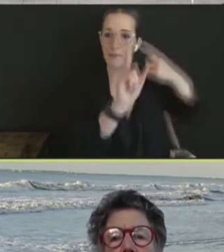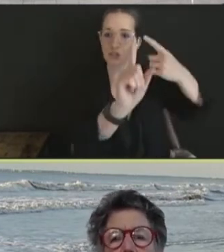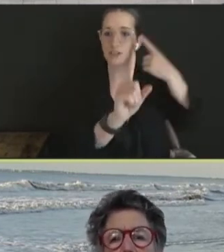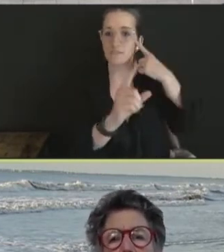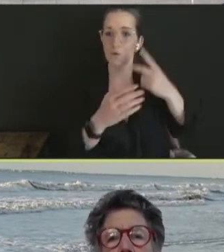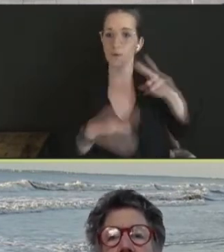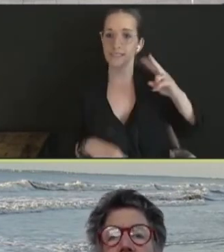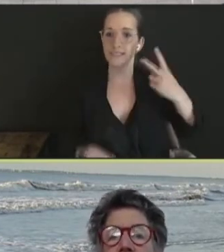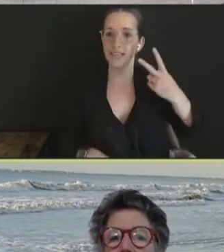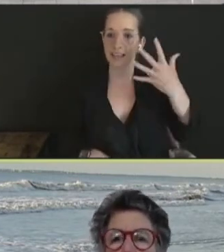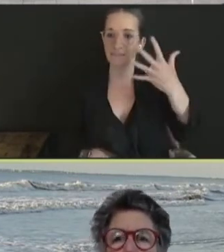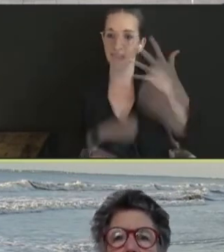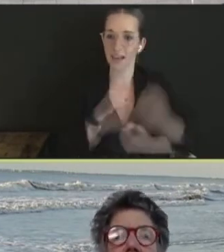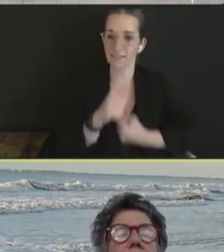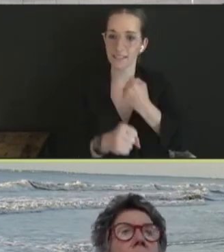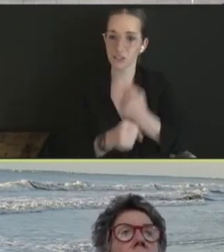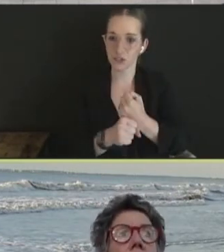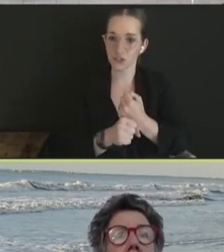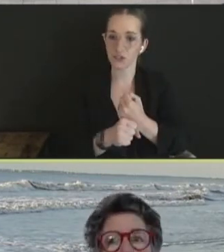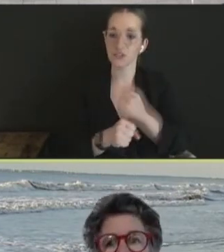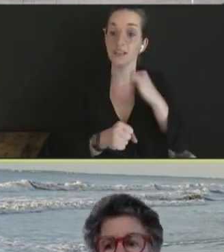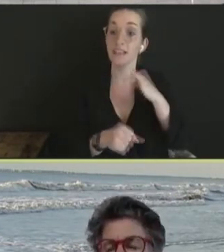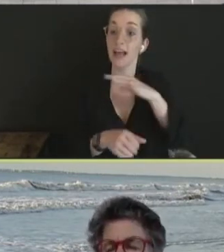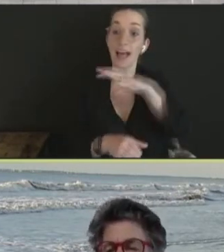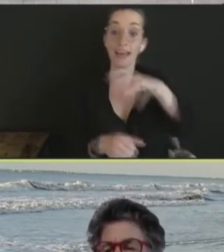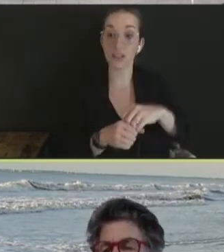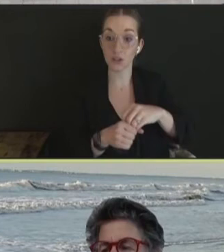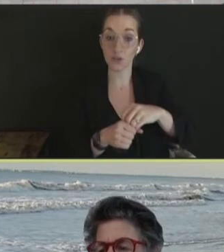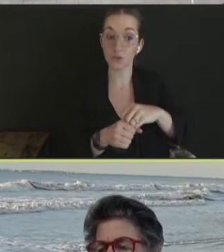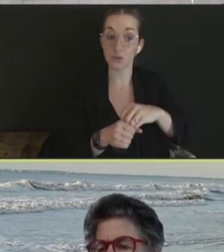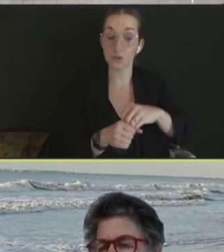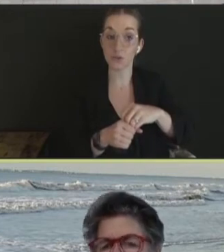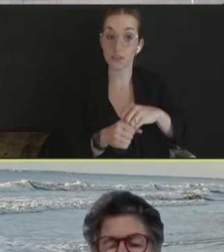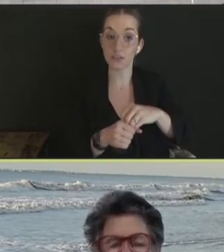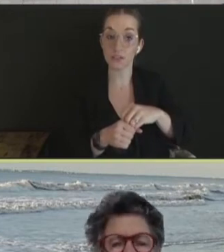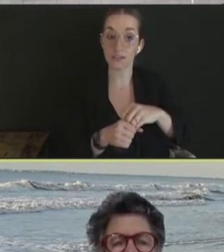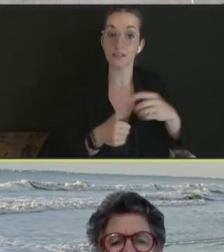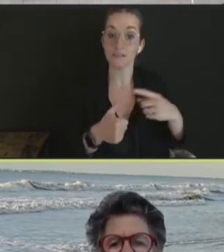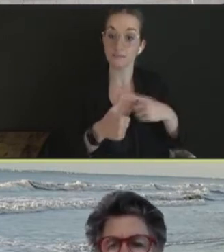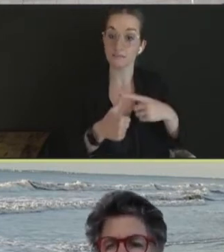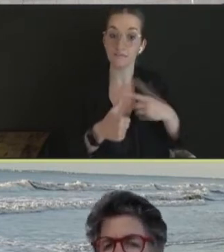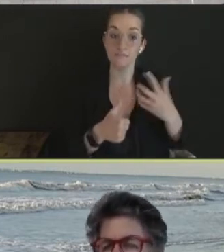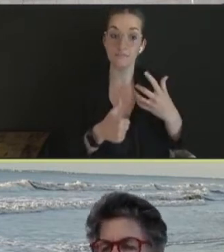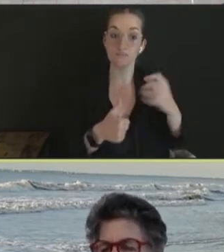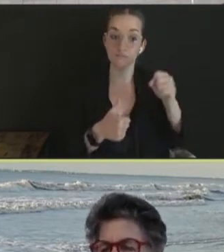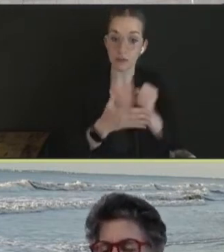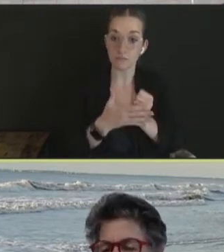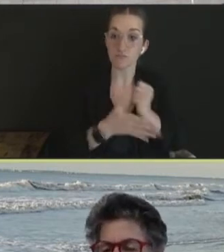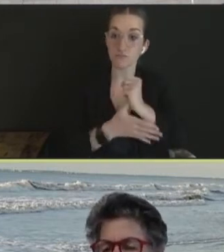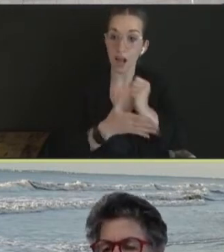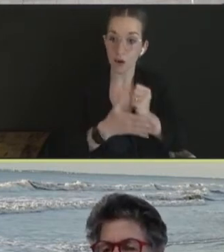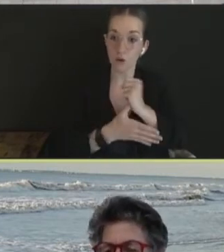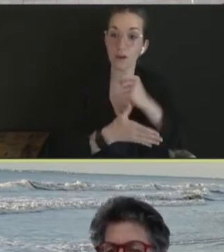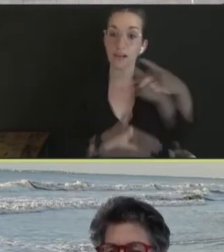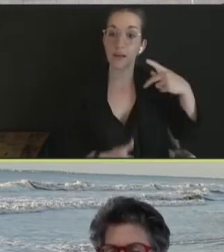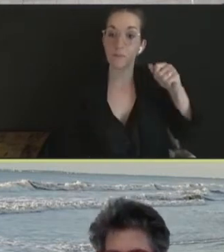years, which include not only getting its priority pathogens